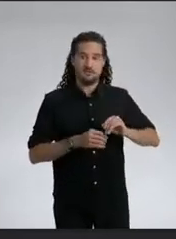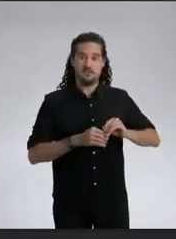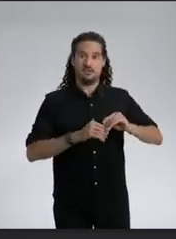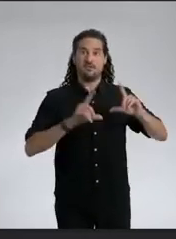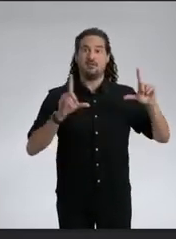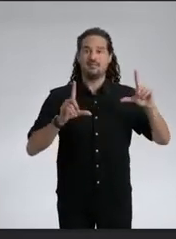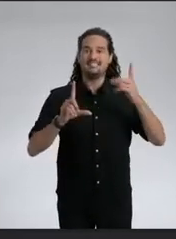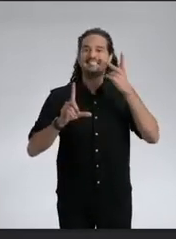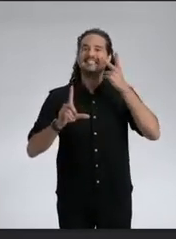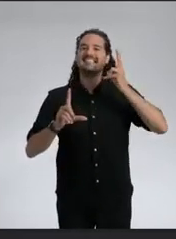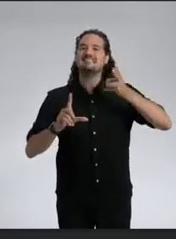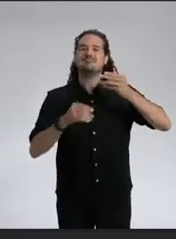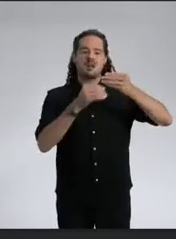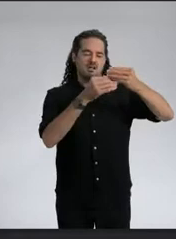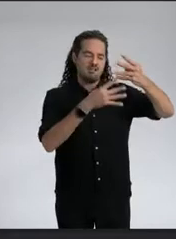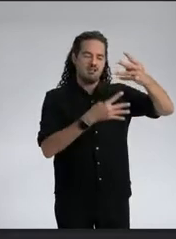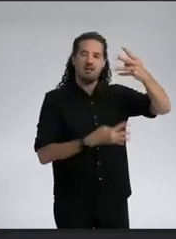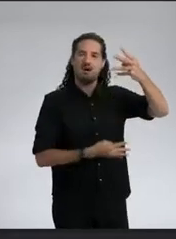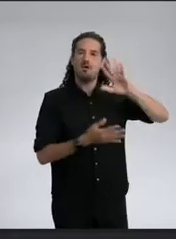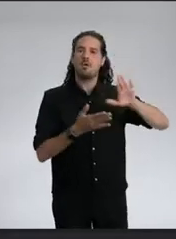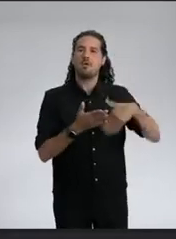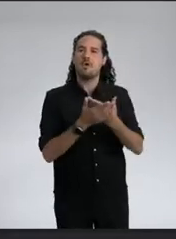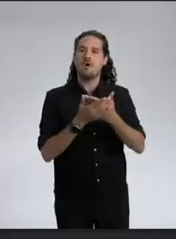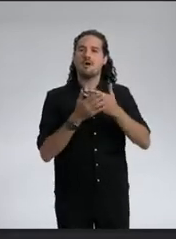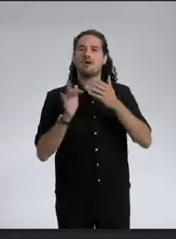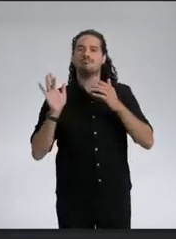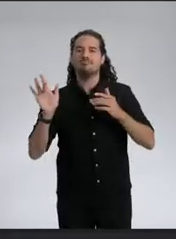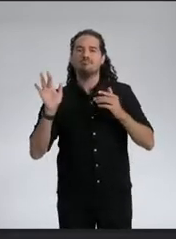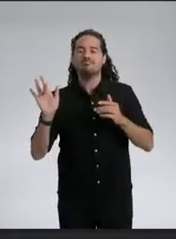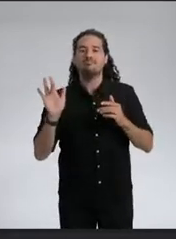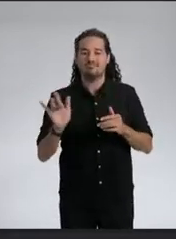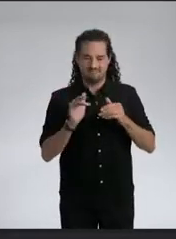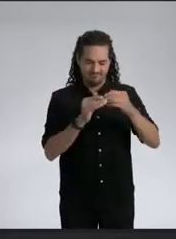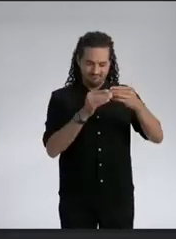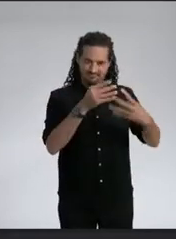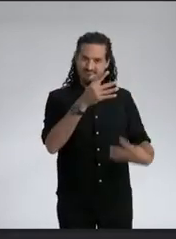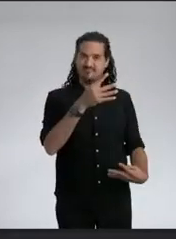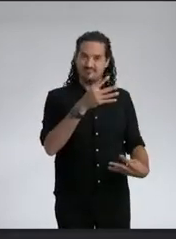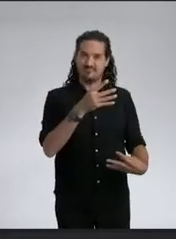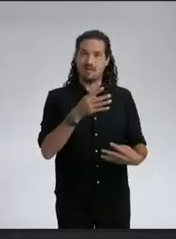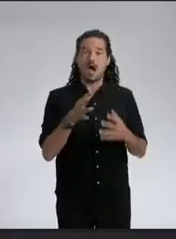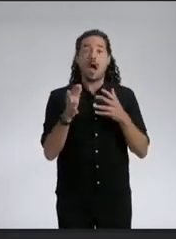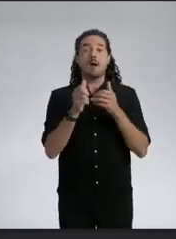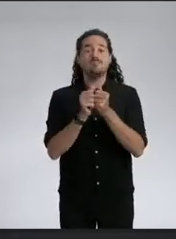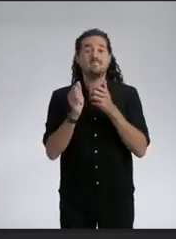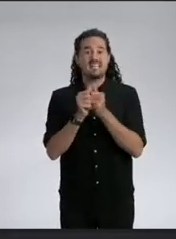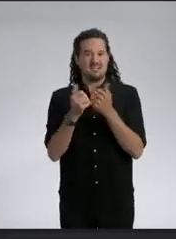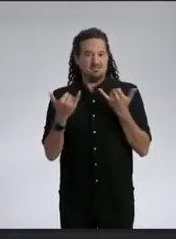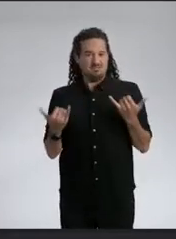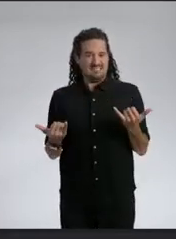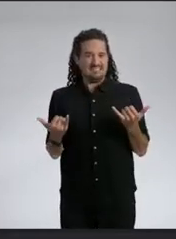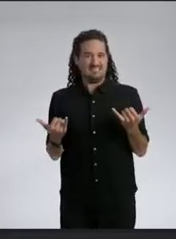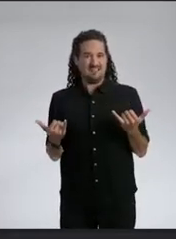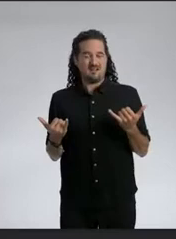of print statements that have been executed since I opened this project, and it updates in real time as I interact with my app.